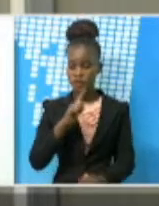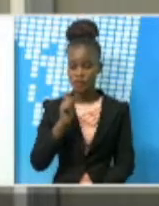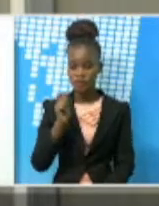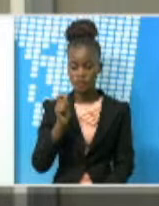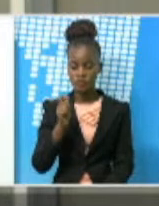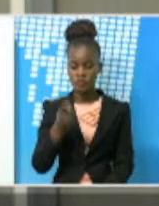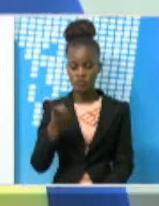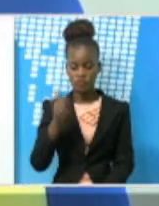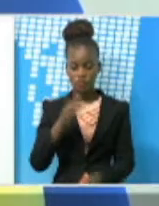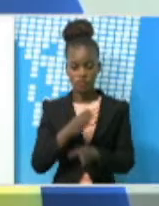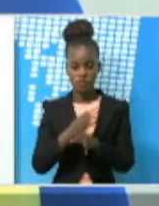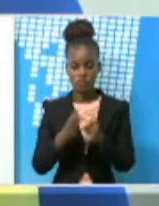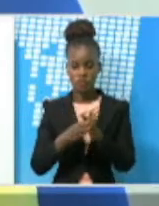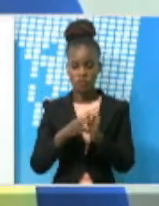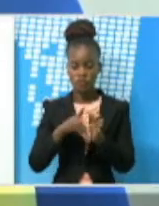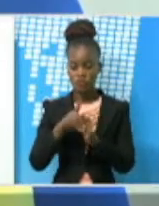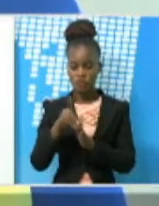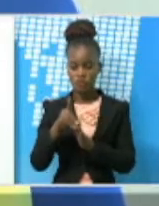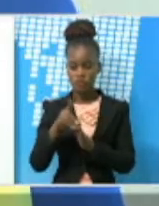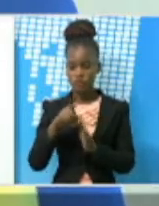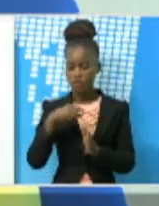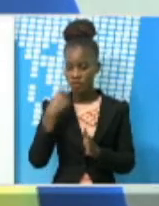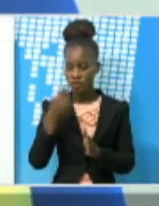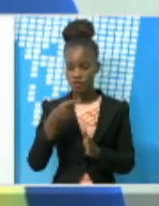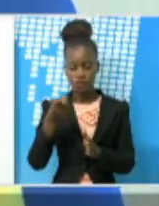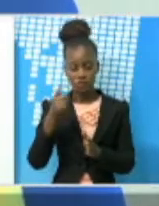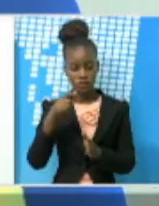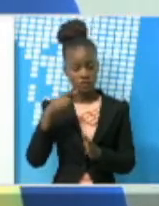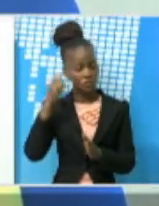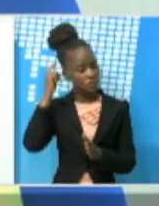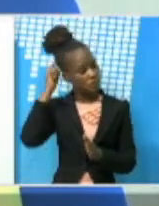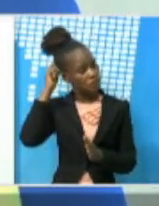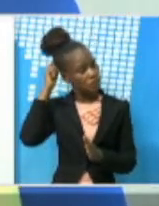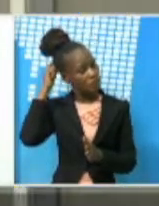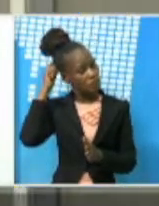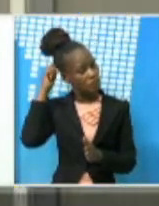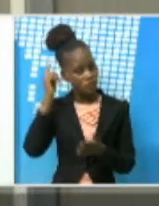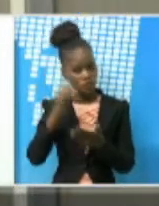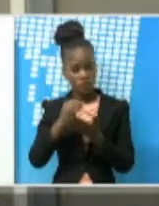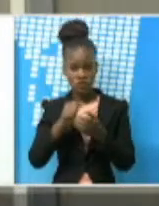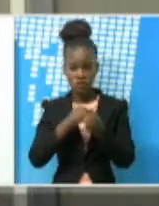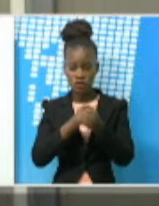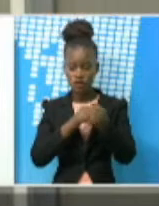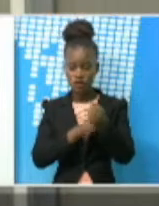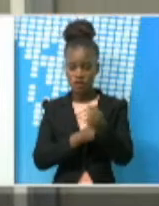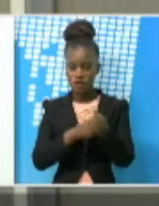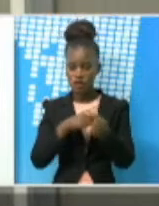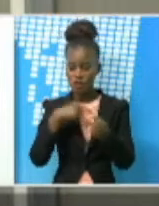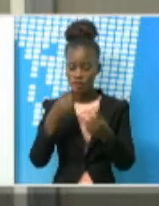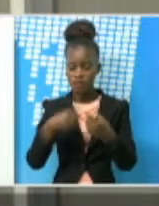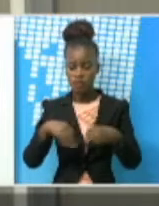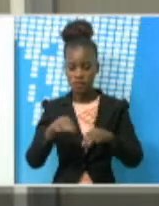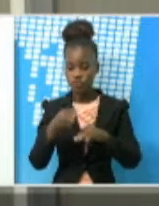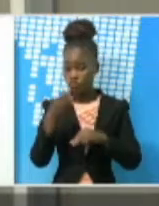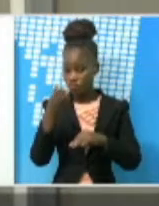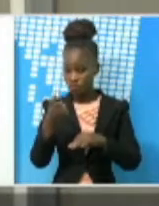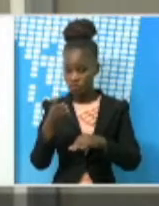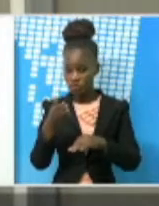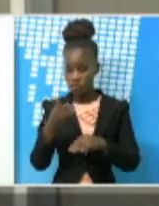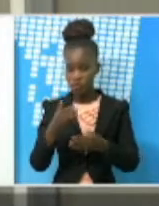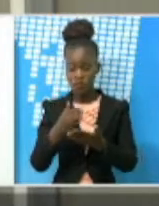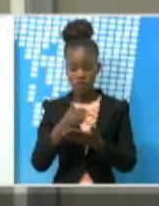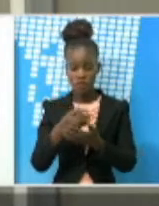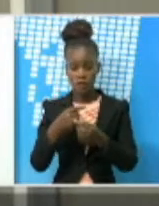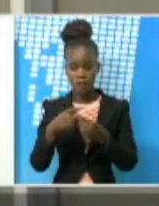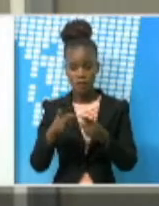infrastructure development. And so who is eligible for this UDC financial support? So who is eligible? Of course, apart from the criteria that I've